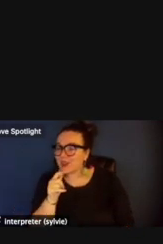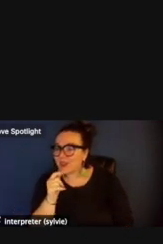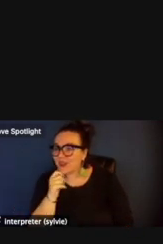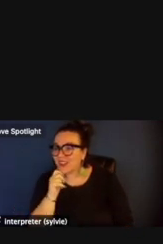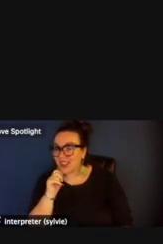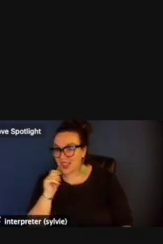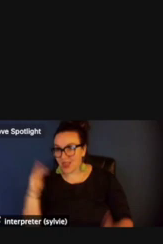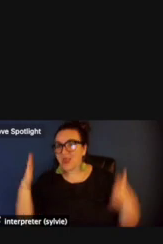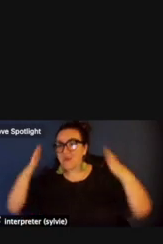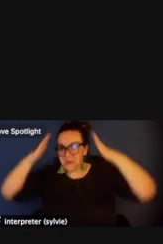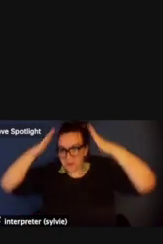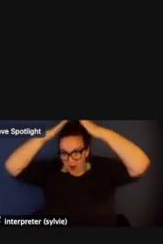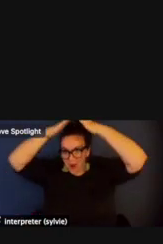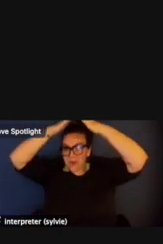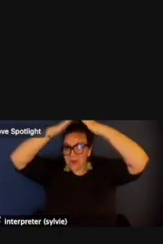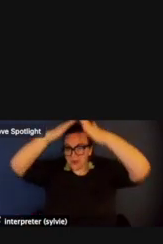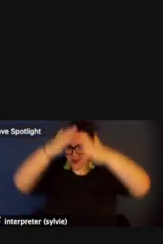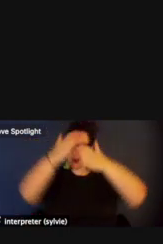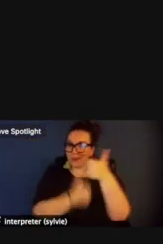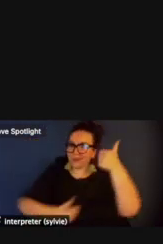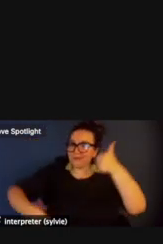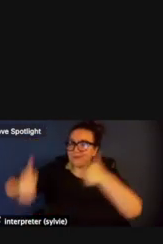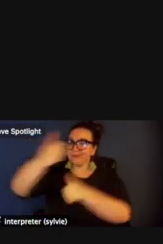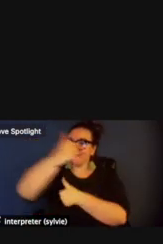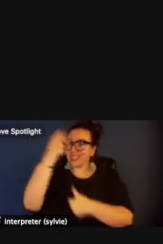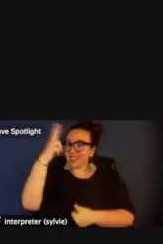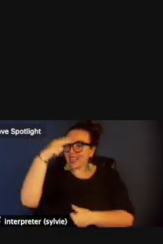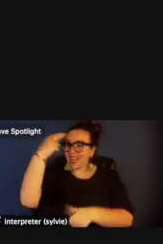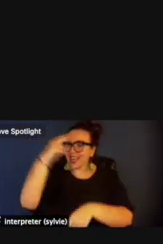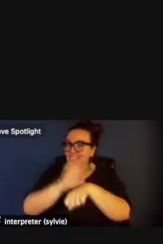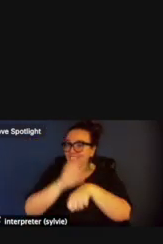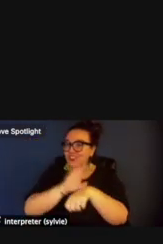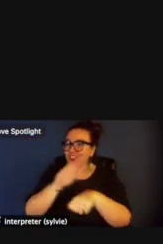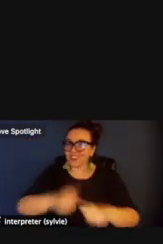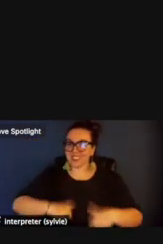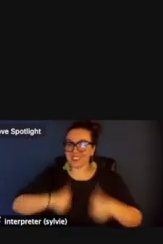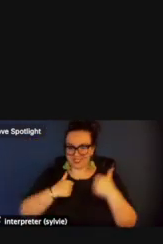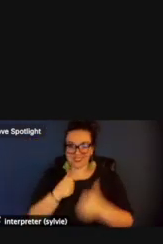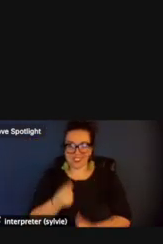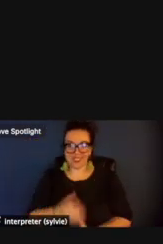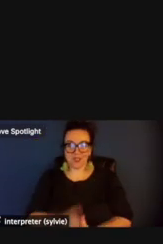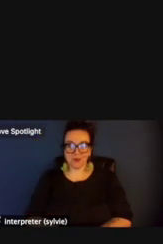Say it, the Pope, or the head of the Catholic Church. Next slide.